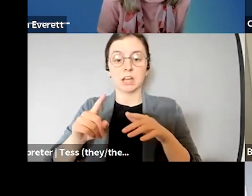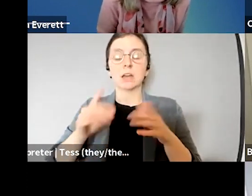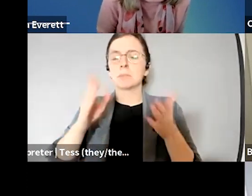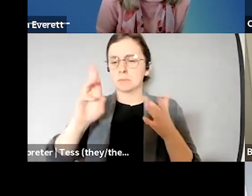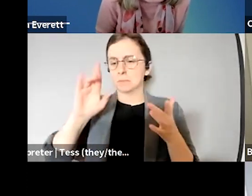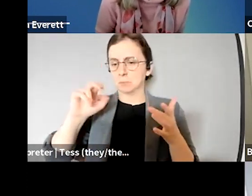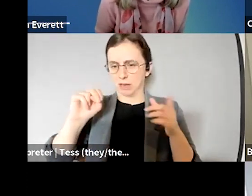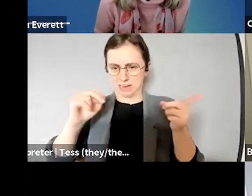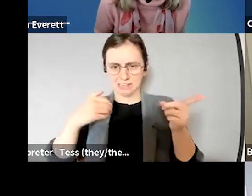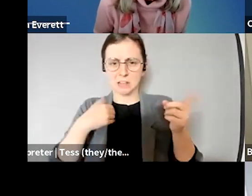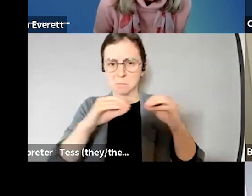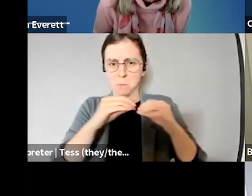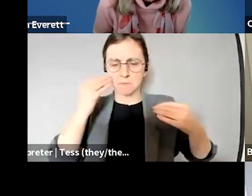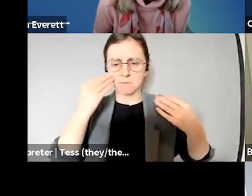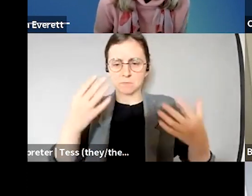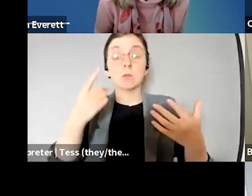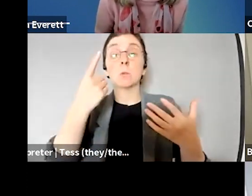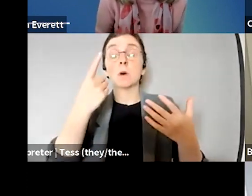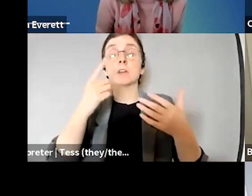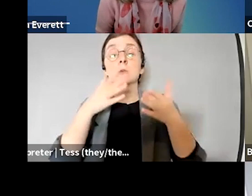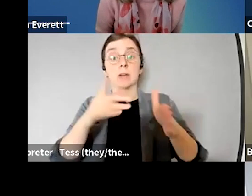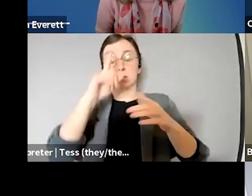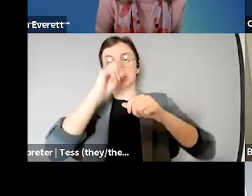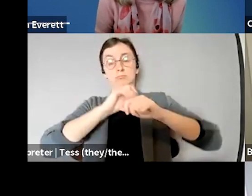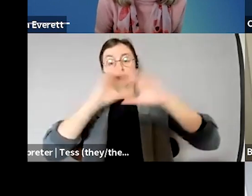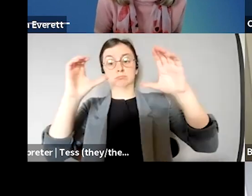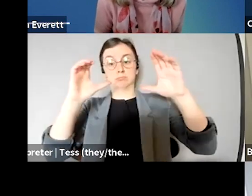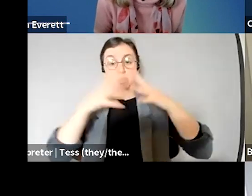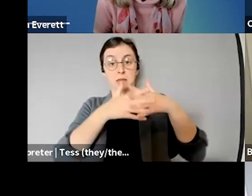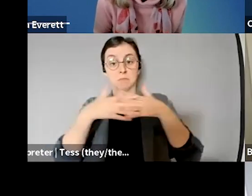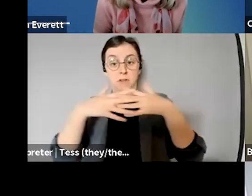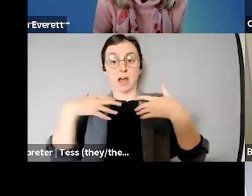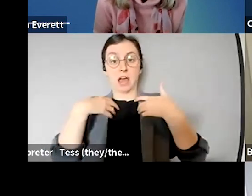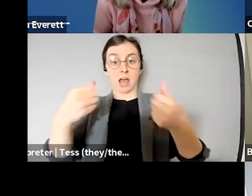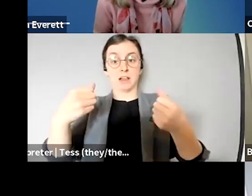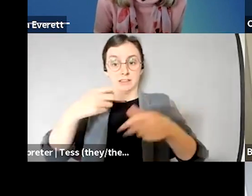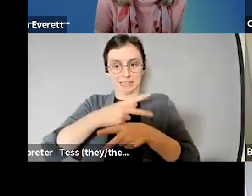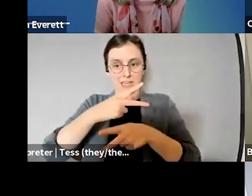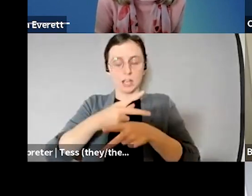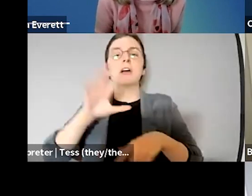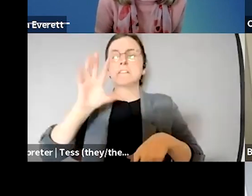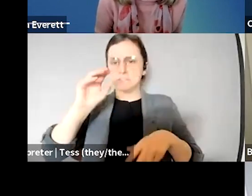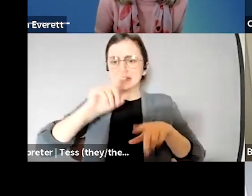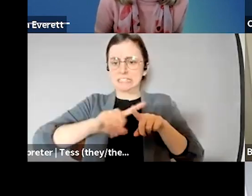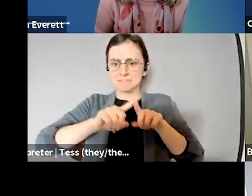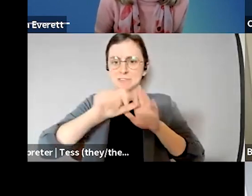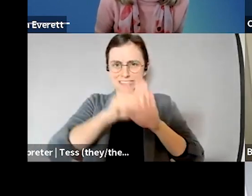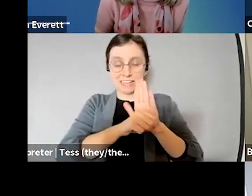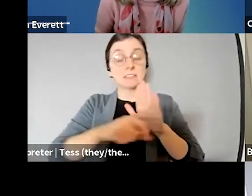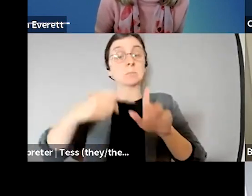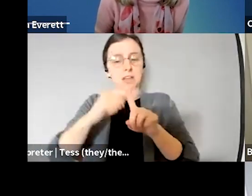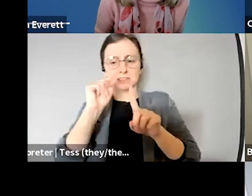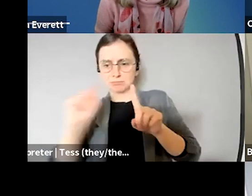have, we have 50, one way to think about our healthcare system in the United States is it's 50 different major states, and then we do have territories and